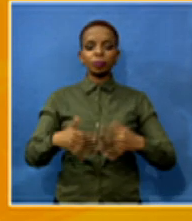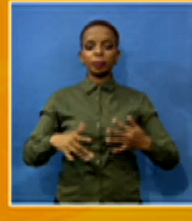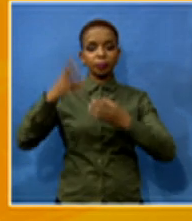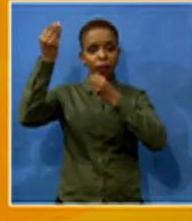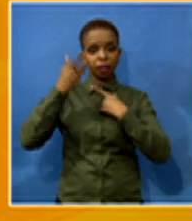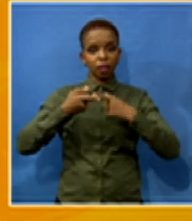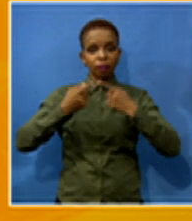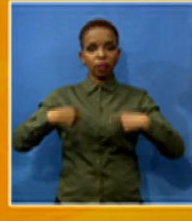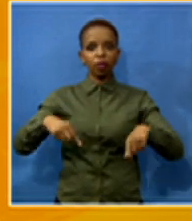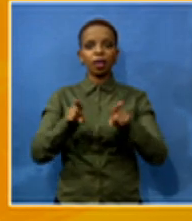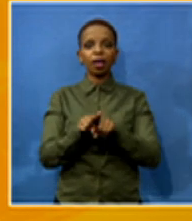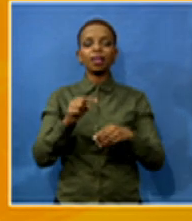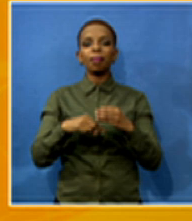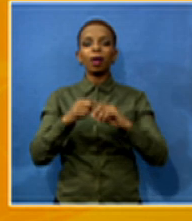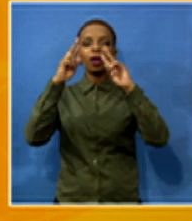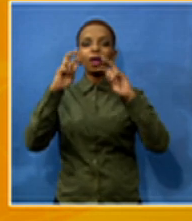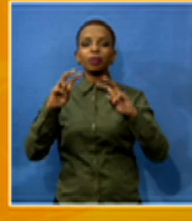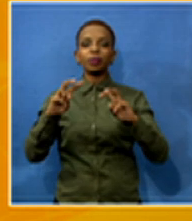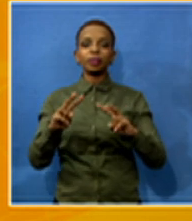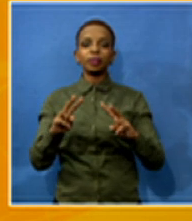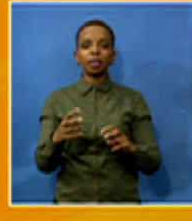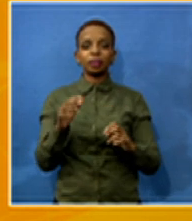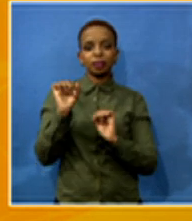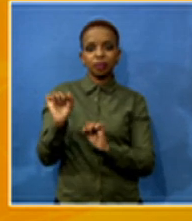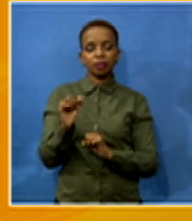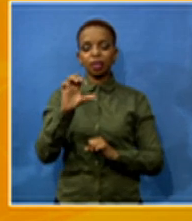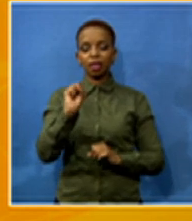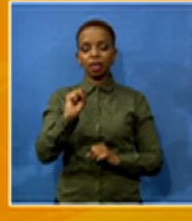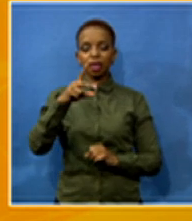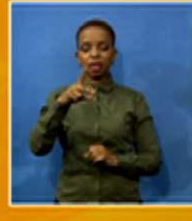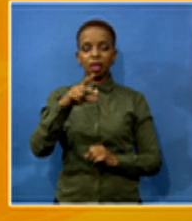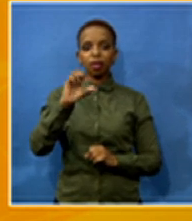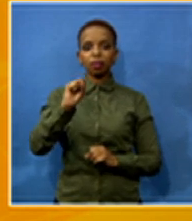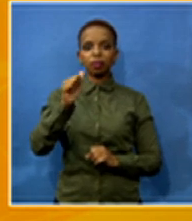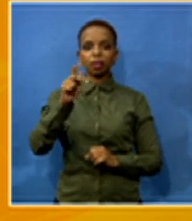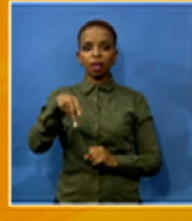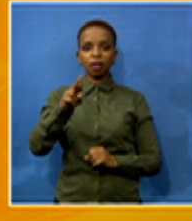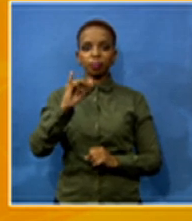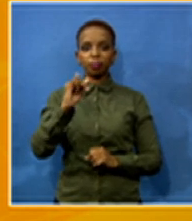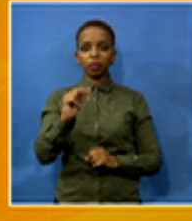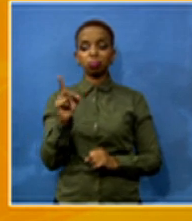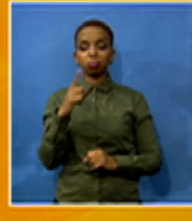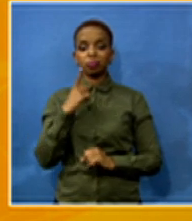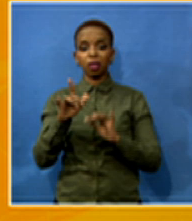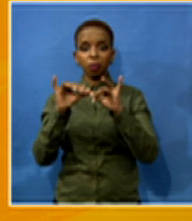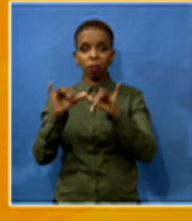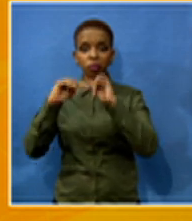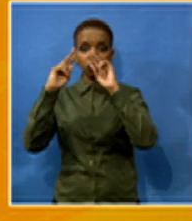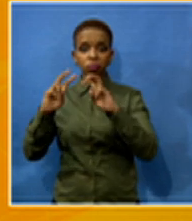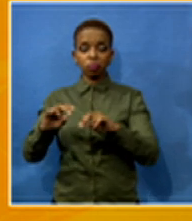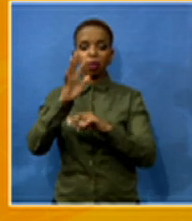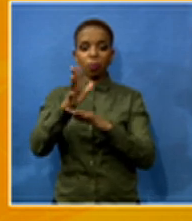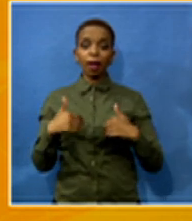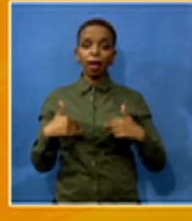Research Infrastructure Network, or SAPRIN, saying they will continue to monitor the demographic, social, health and socio-economic well-being of